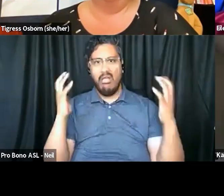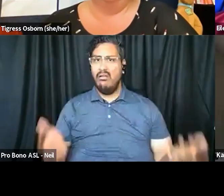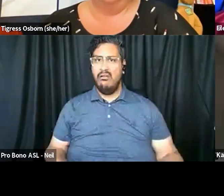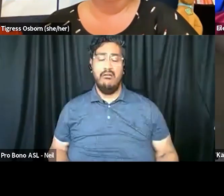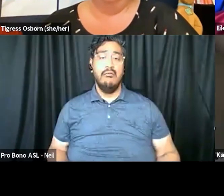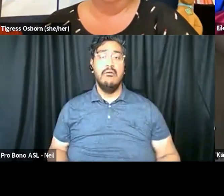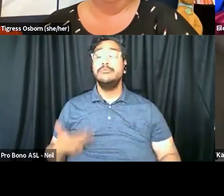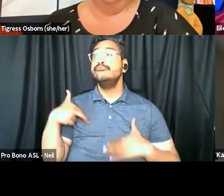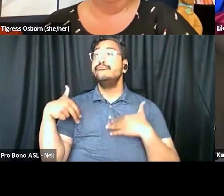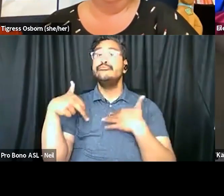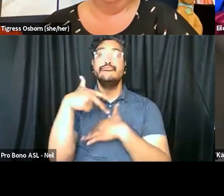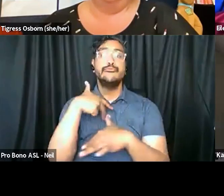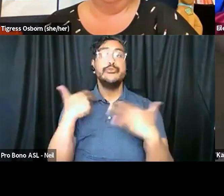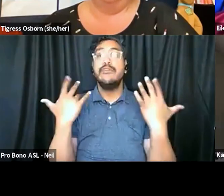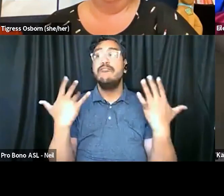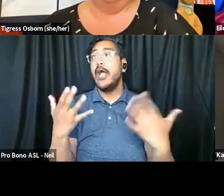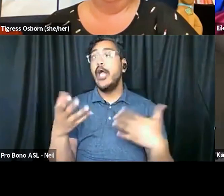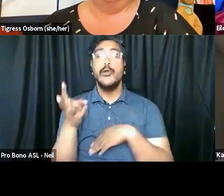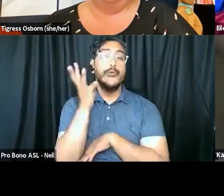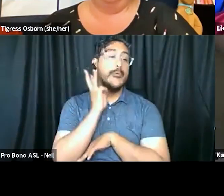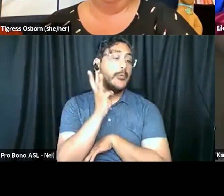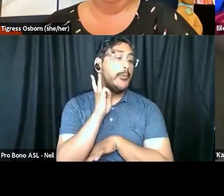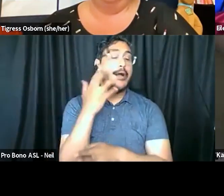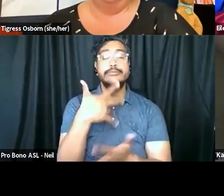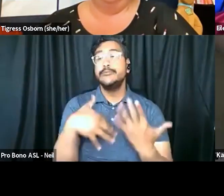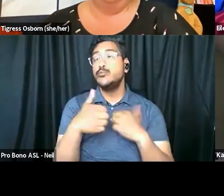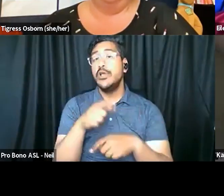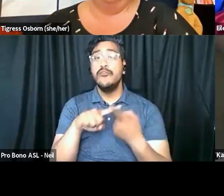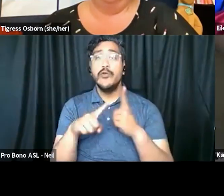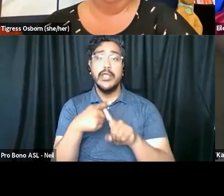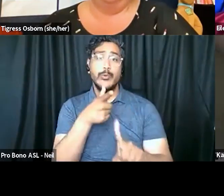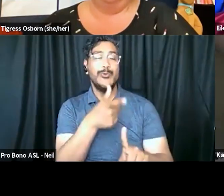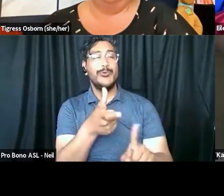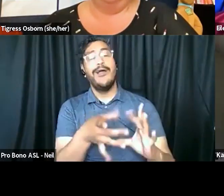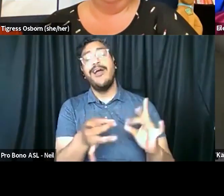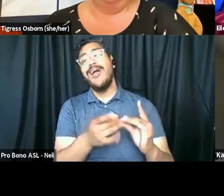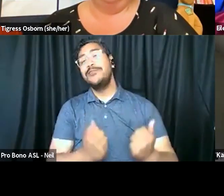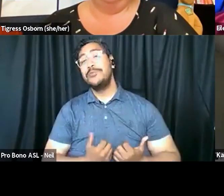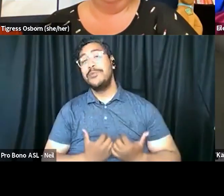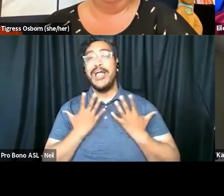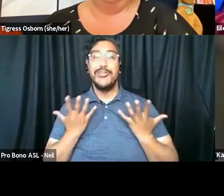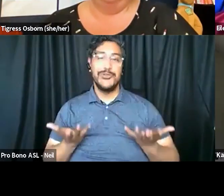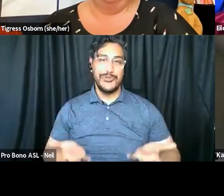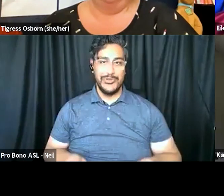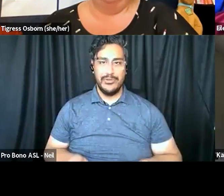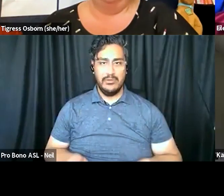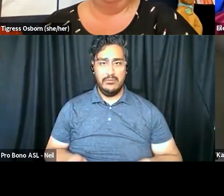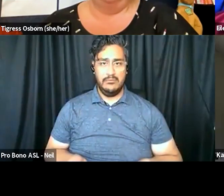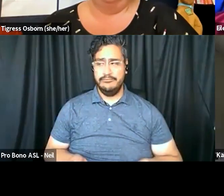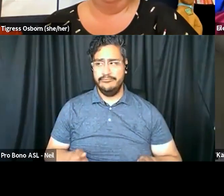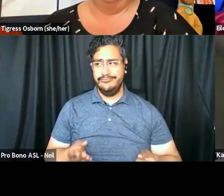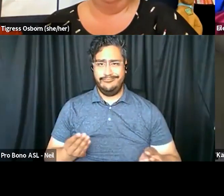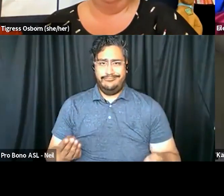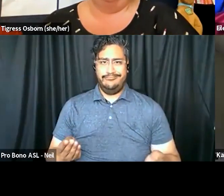by the fire, glasses of wine with friends who inspire. I'll never agree to do without. Being hungry makes me